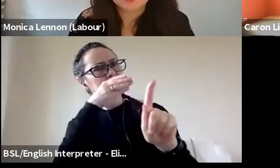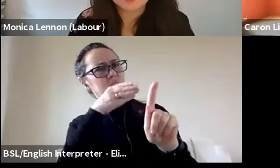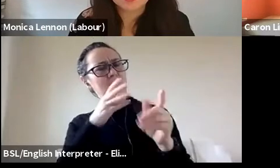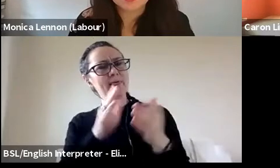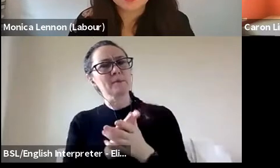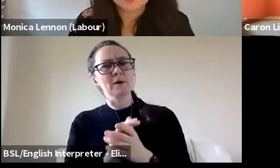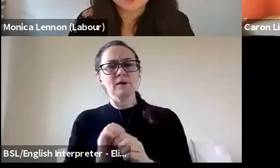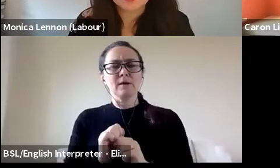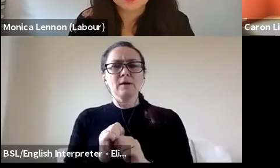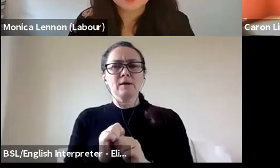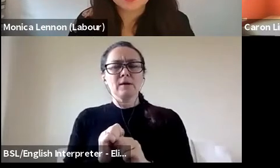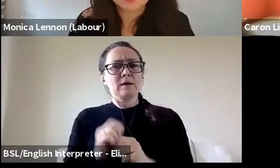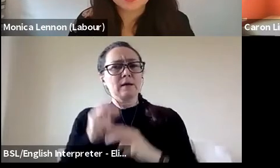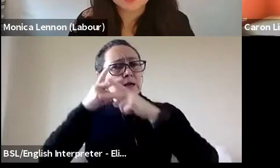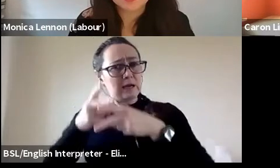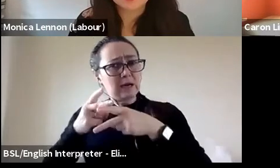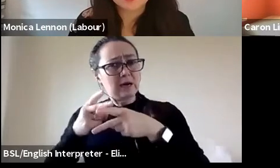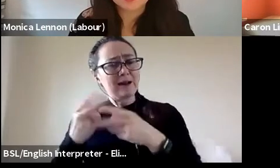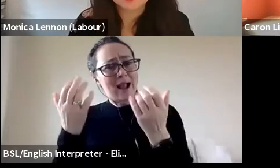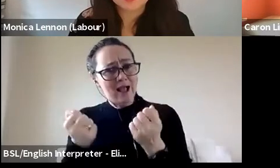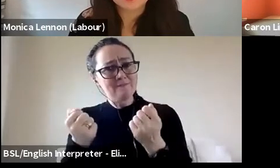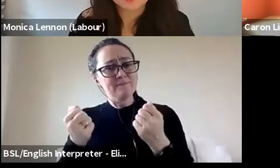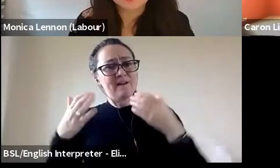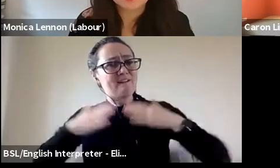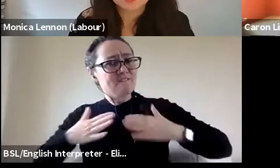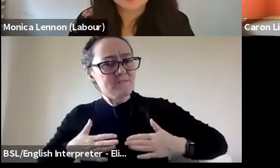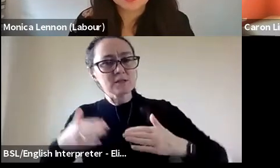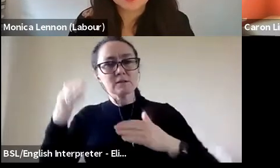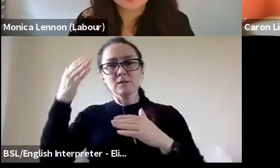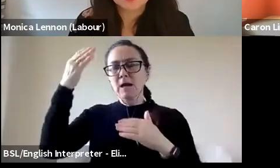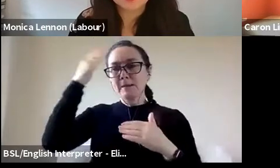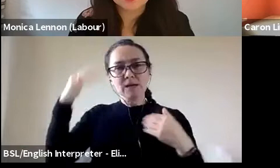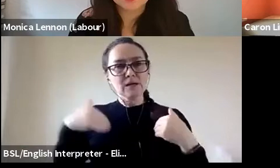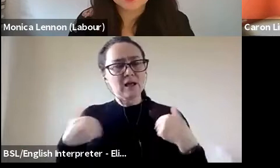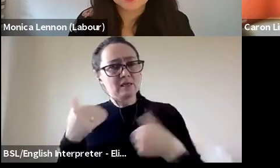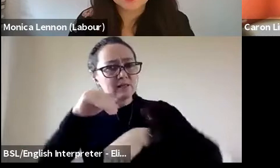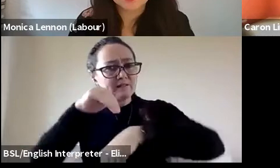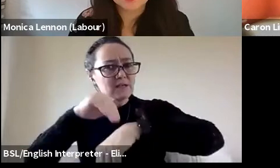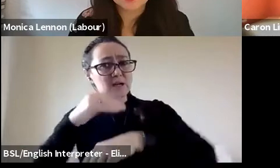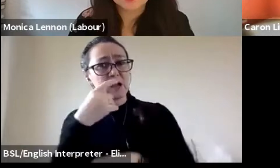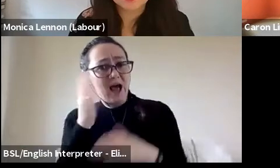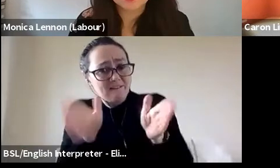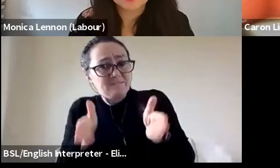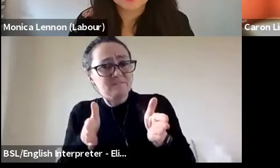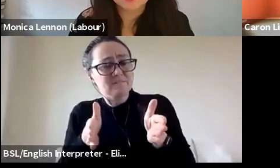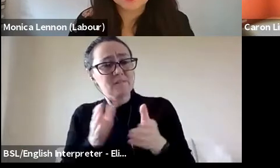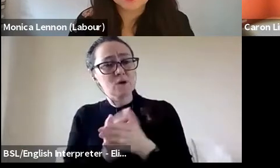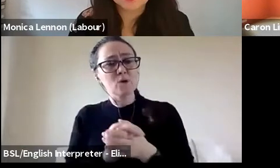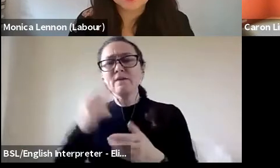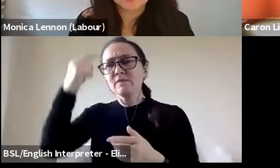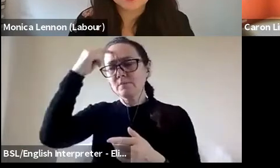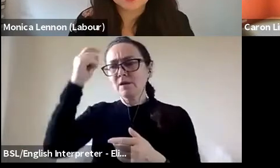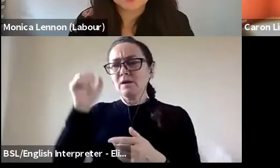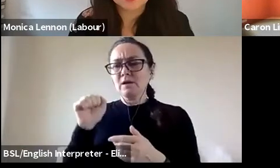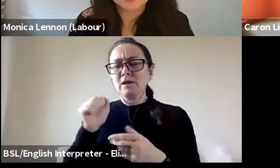mental impact that caring puts on people, ensuring that unpaid carers have access